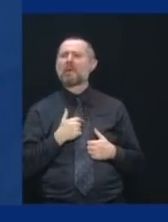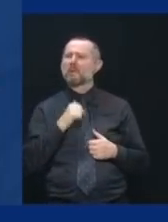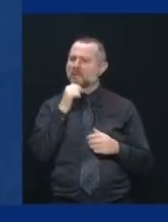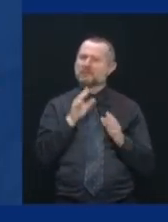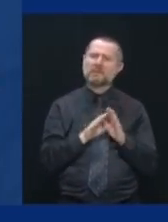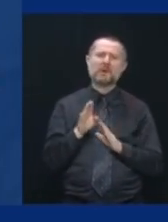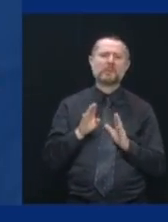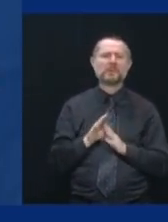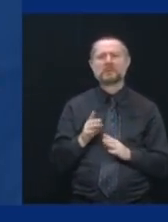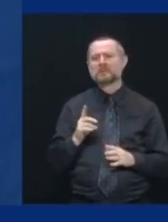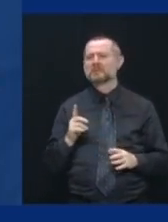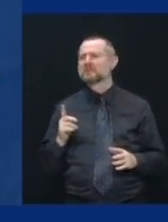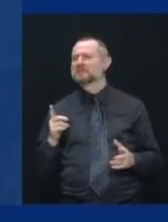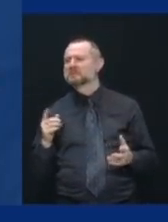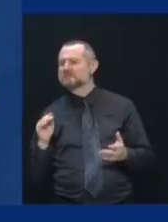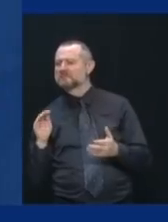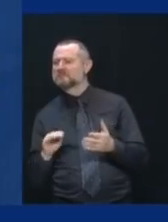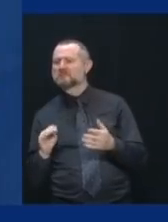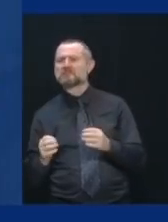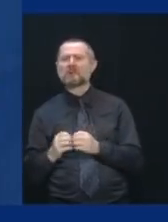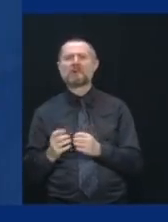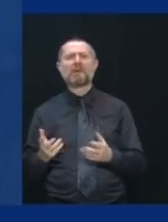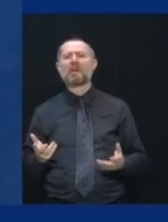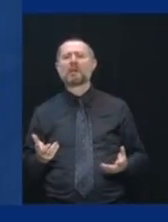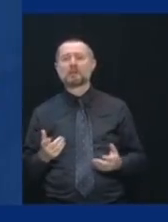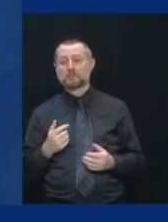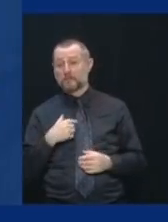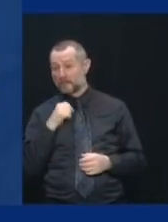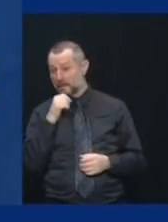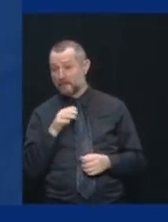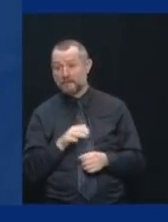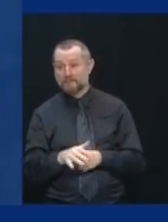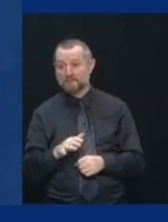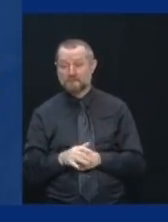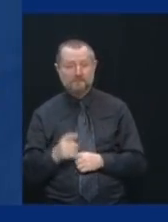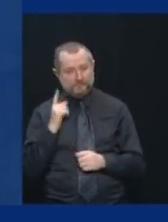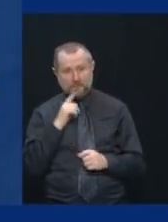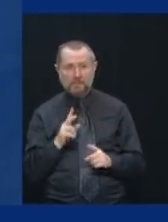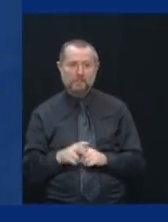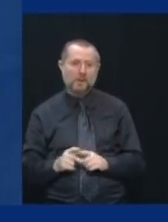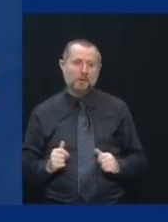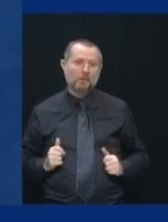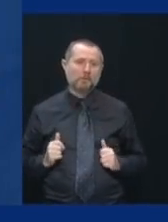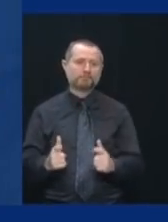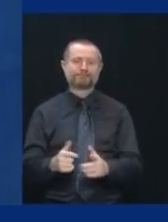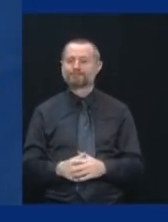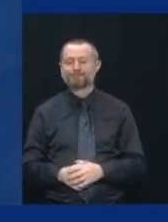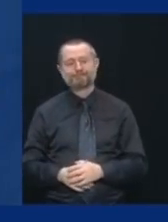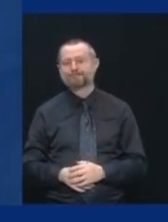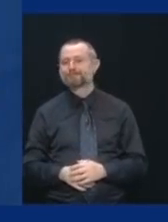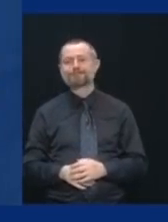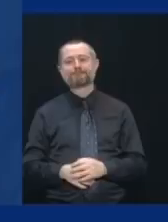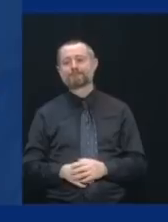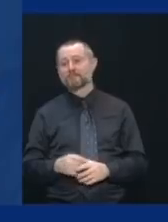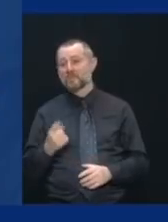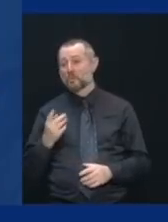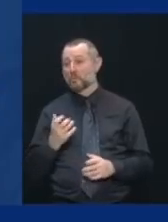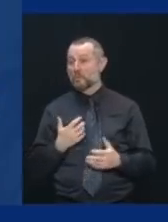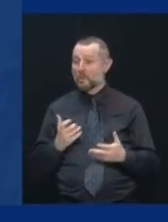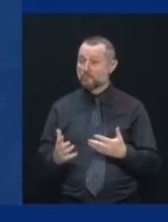today? You don't have the supply to do it. And if you want to